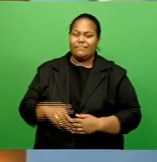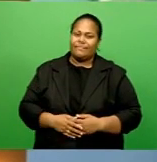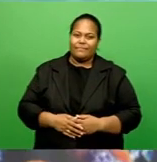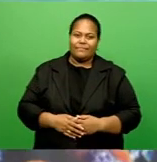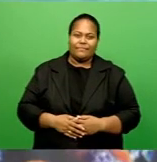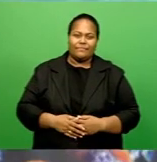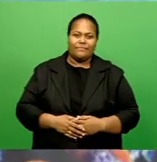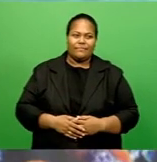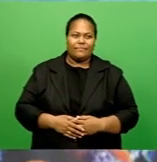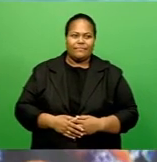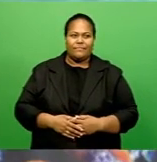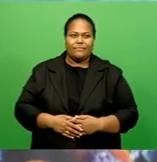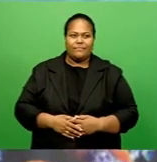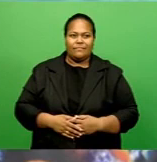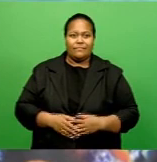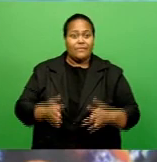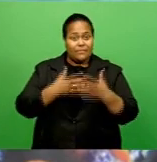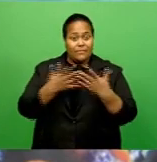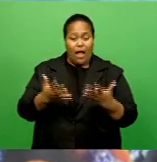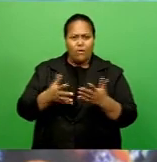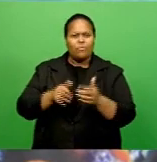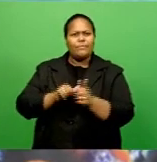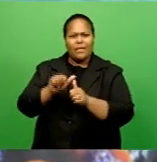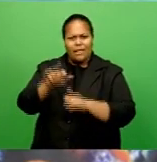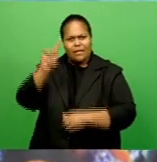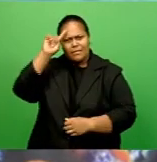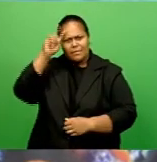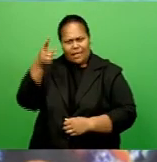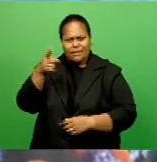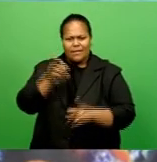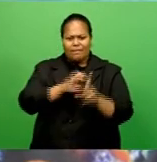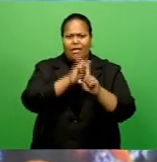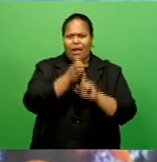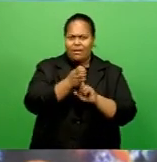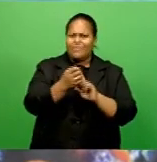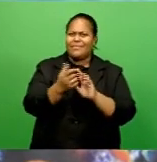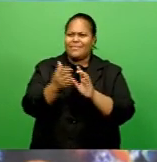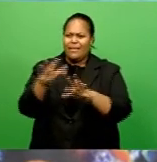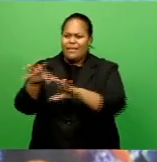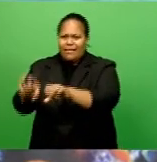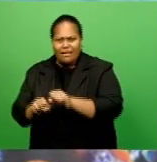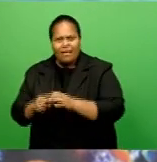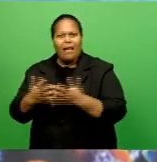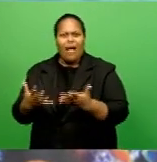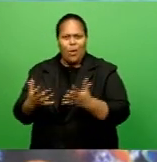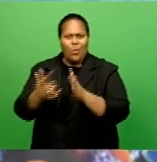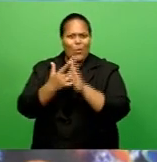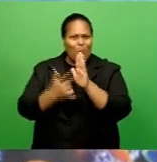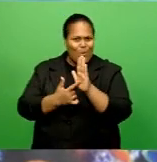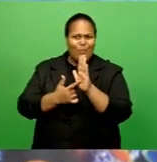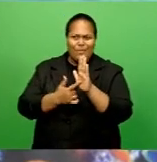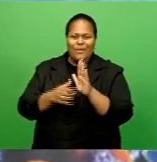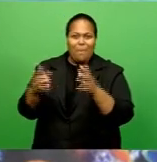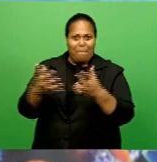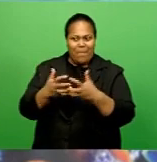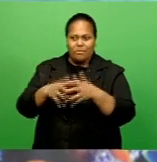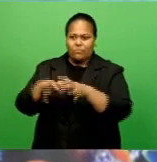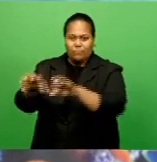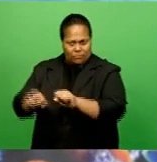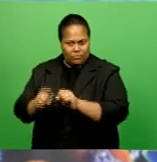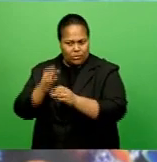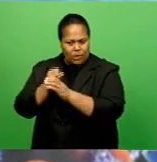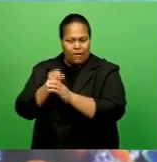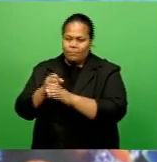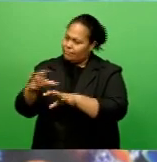our environment officers better understand the requirements of prosecution and equipping them to undertake prosecution methods in a more timely